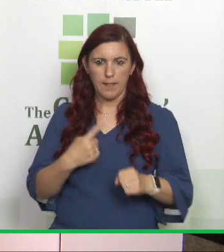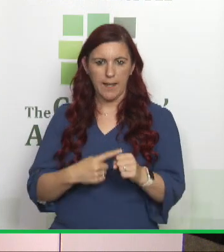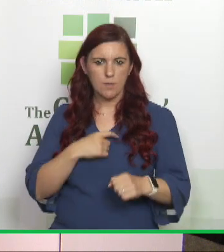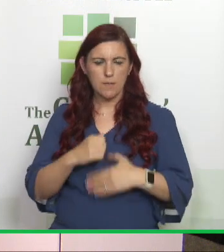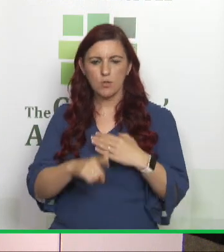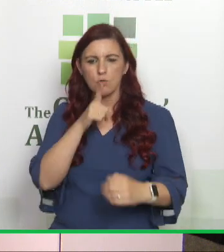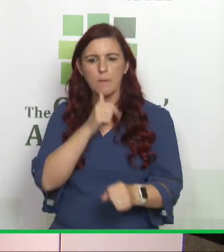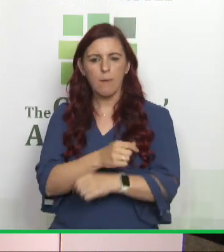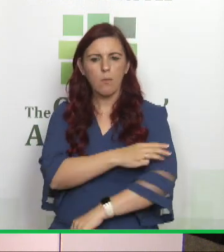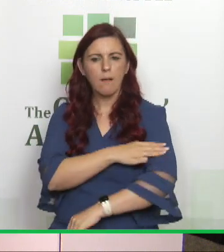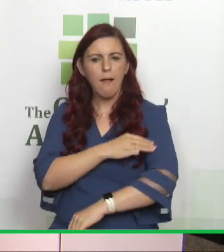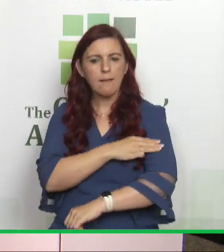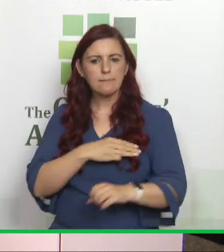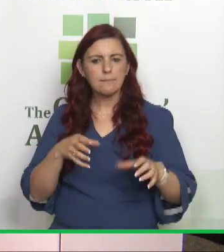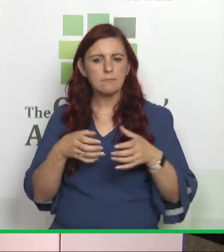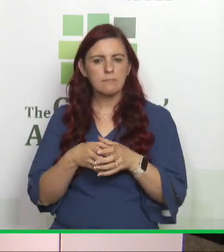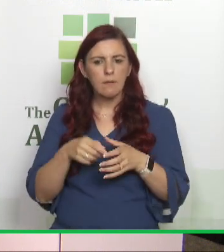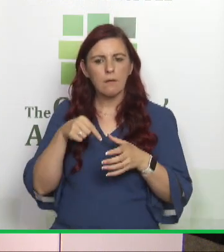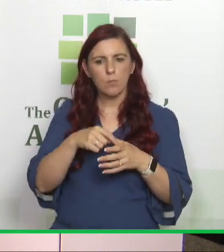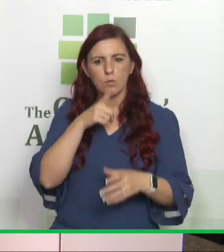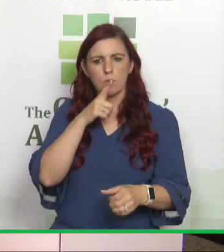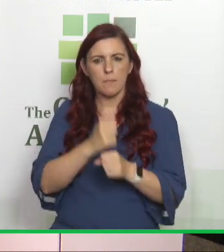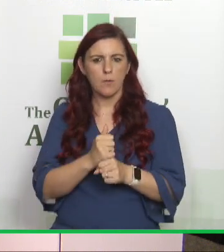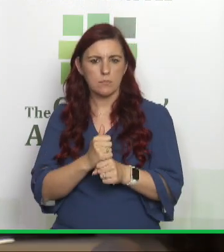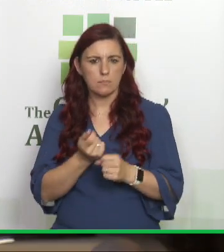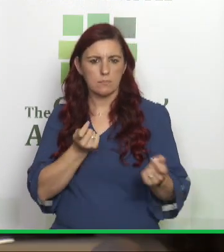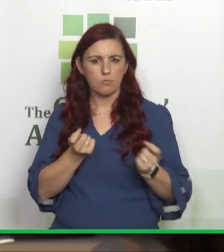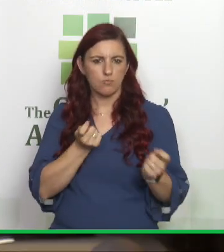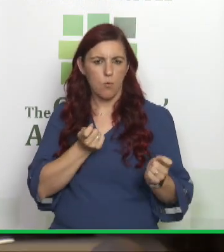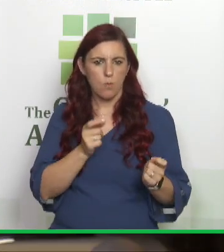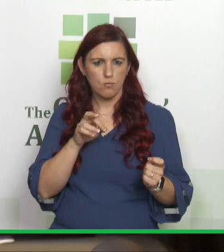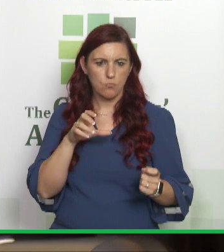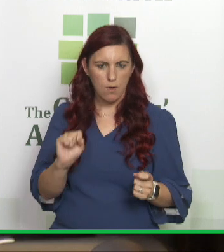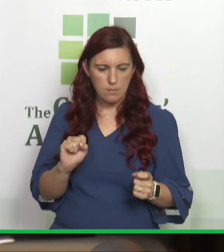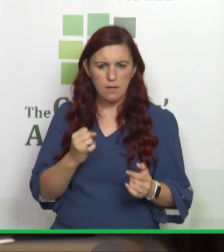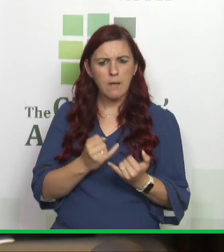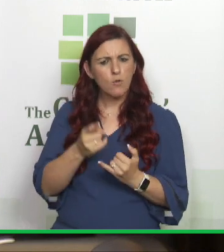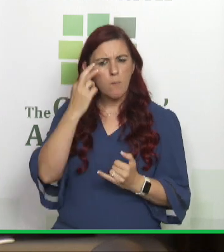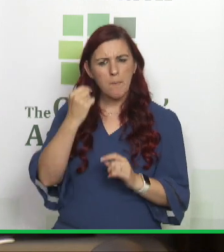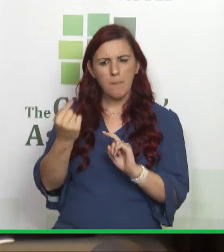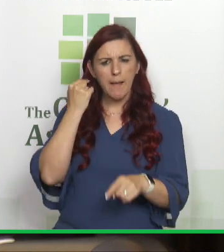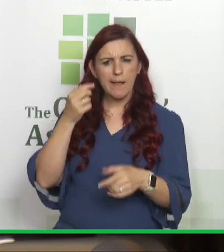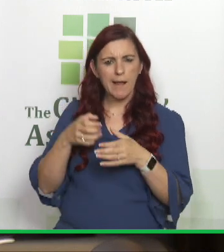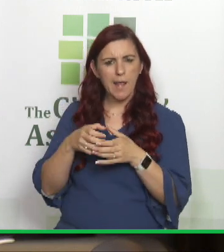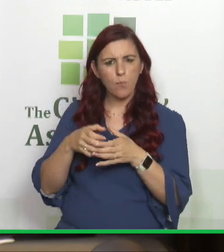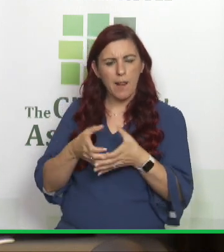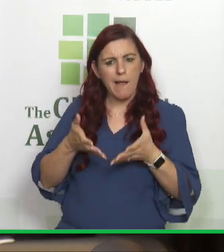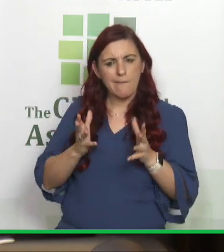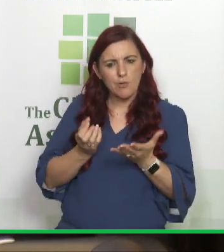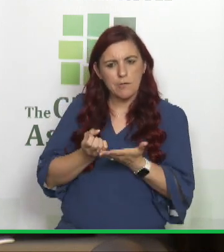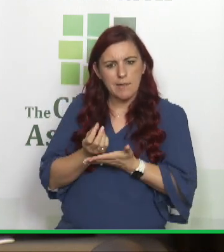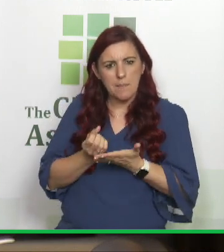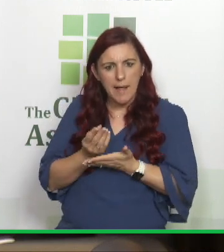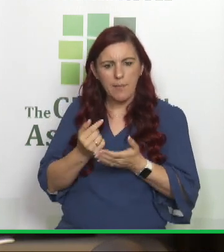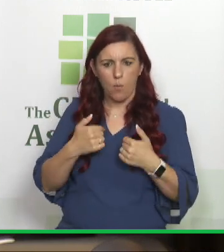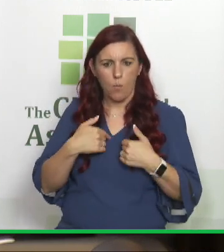of Garda Síochána in relation to the area of controlled drugs. As you may recall, in April, I outlined to you that we